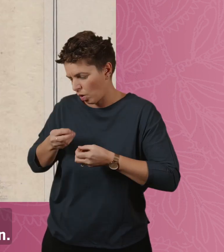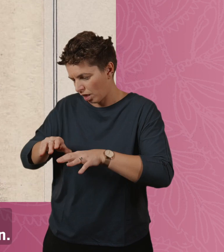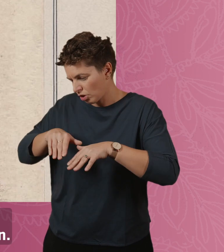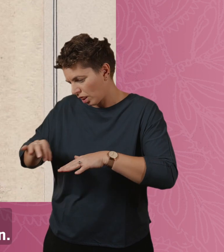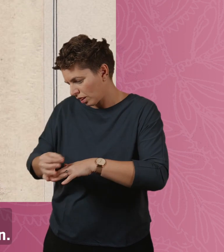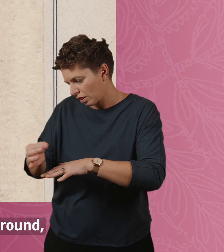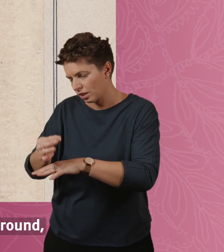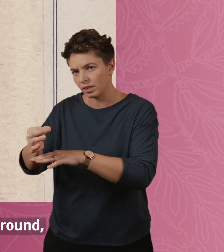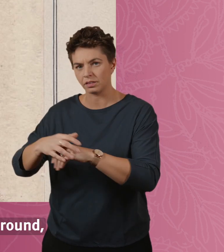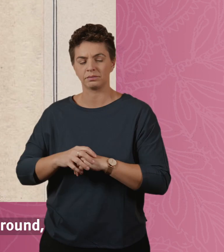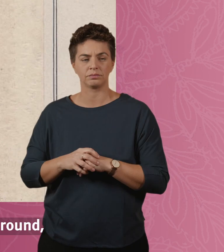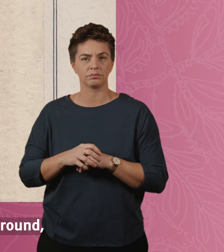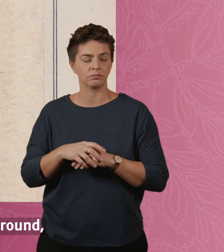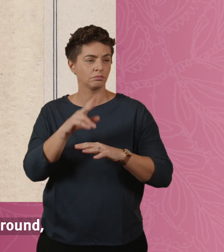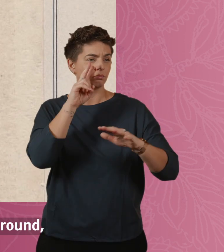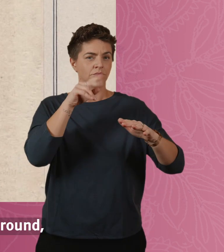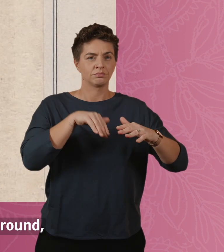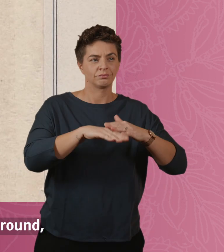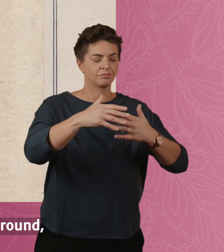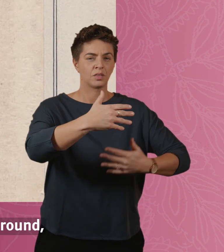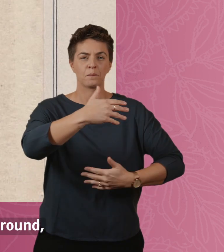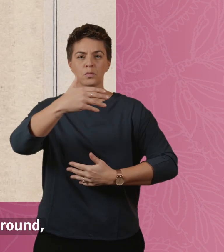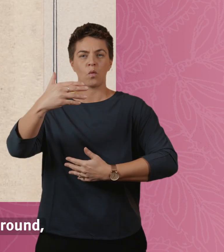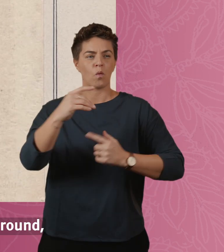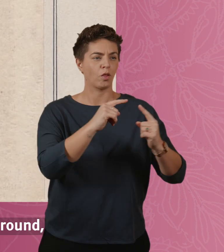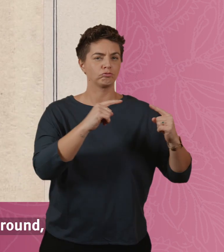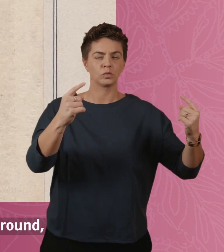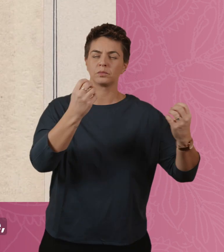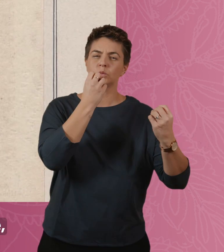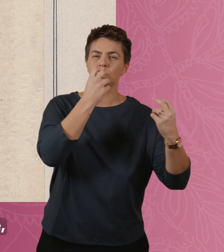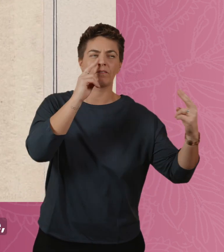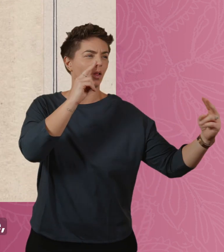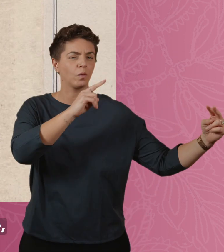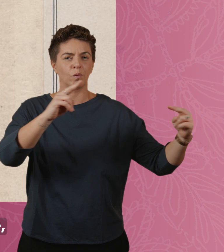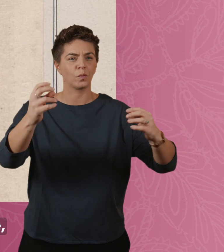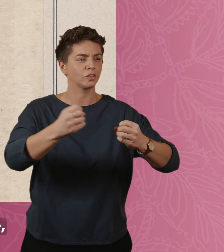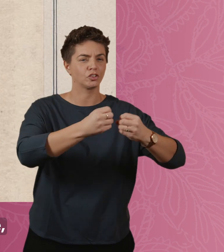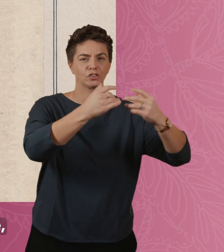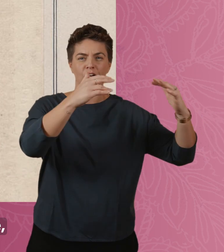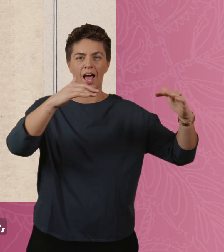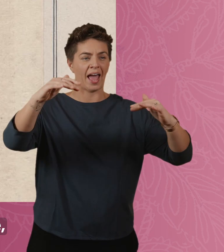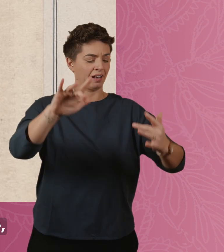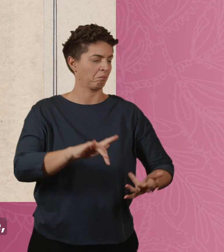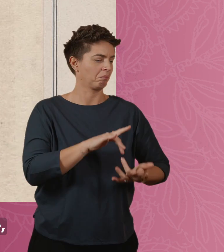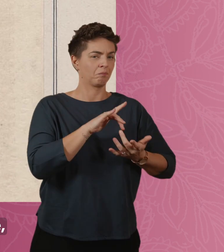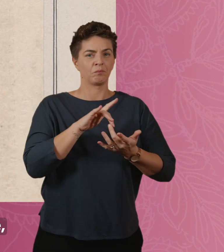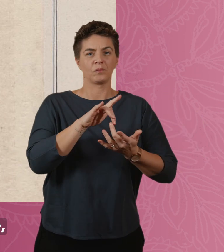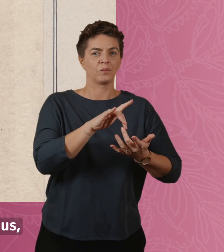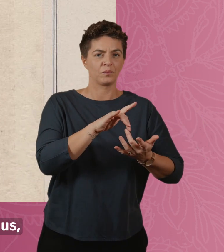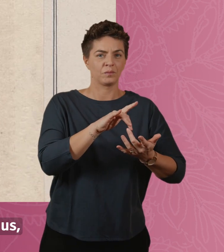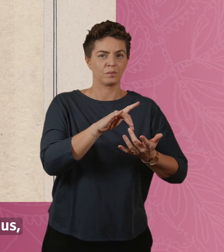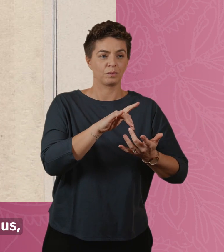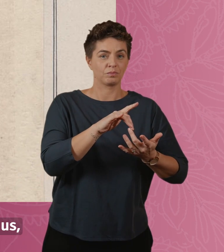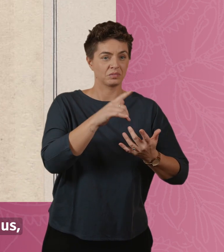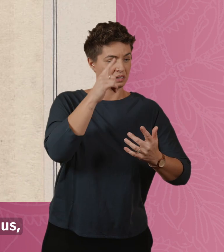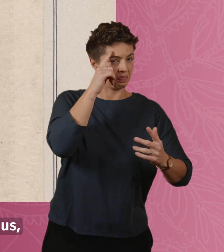run. View the ballroom where beauty beams round, and shines with such elegant grace,